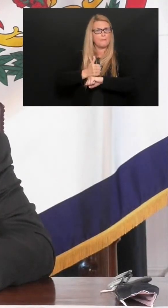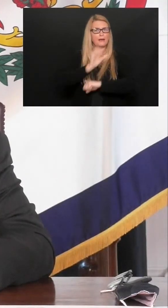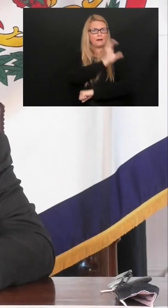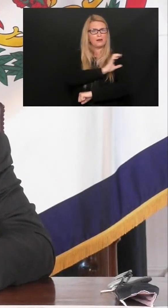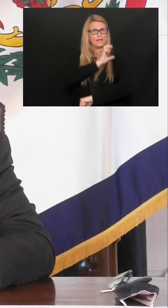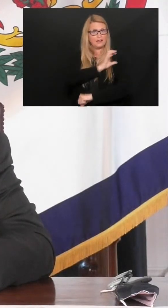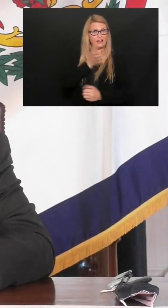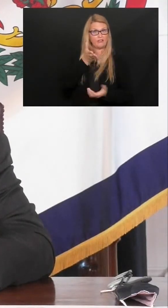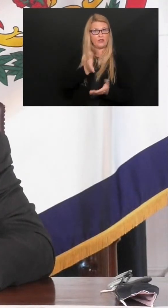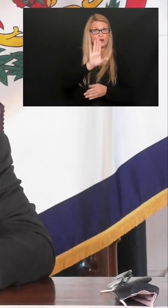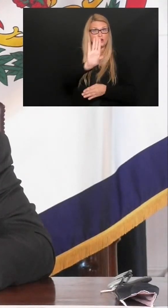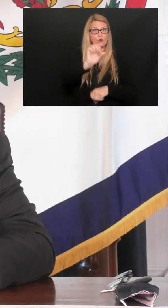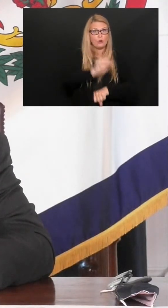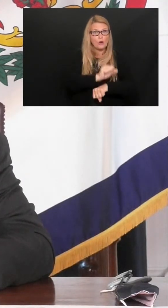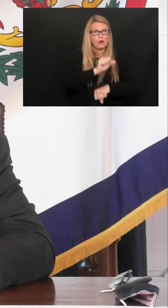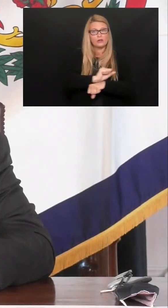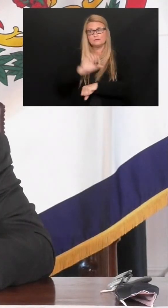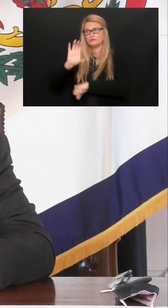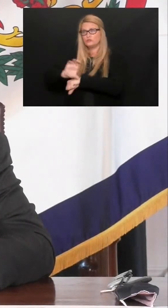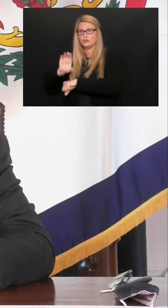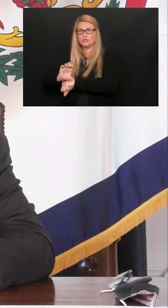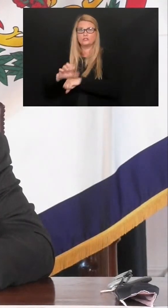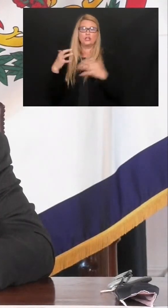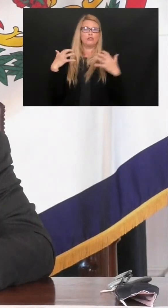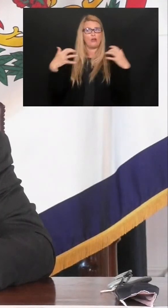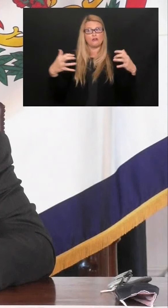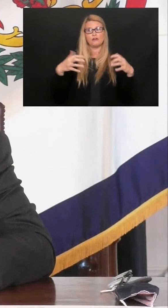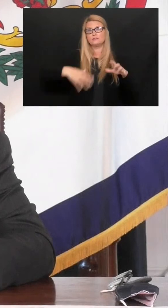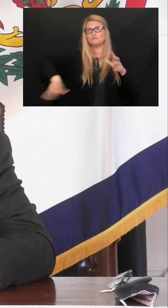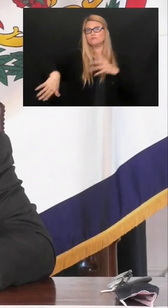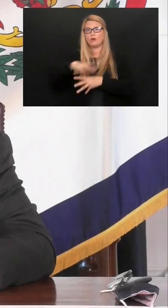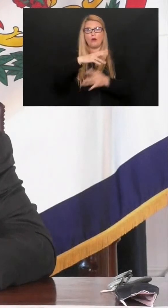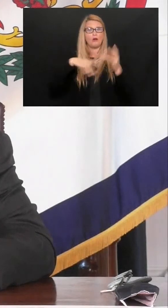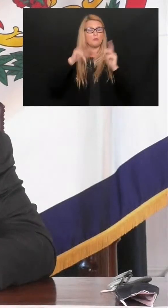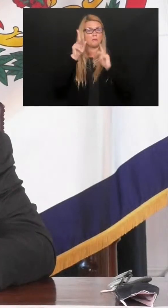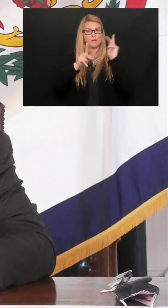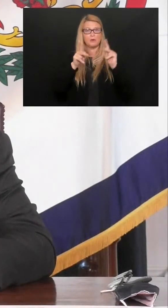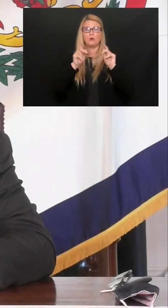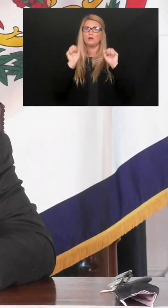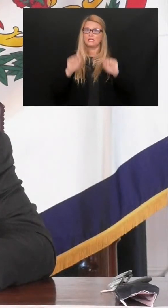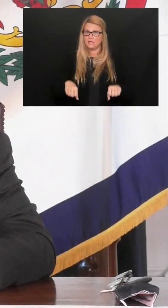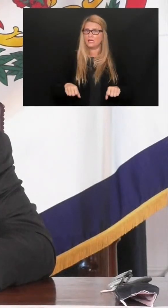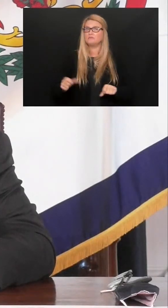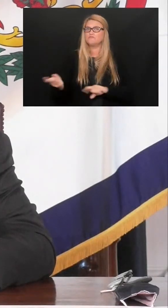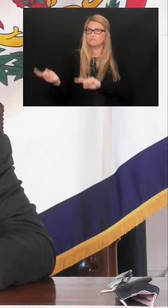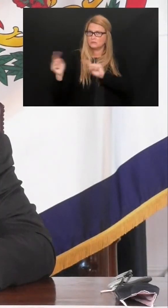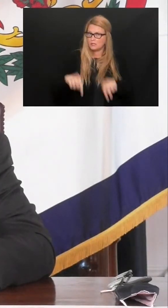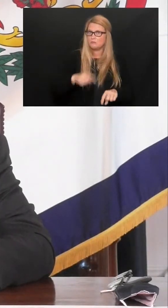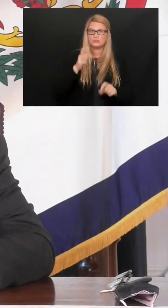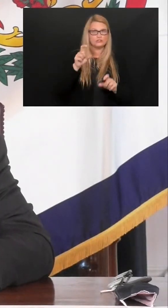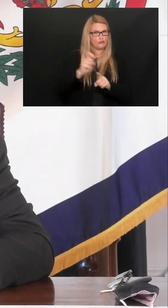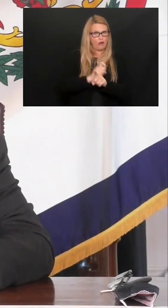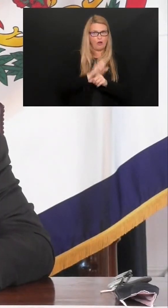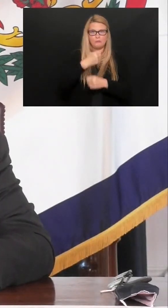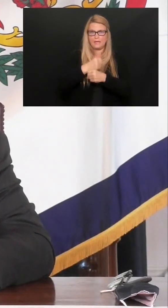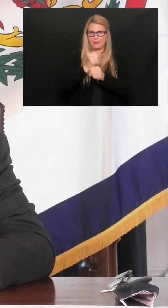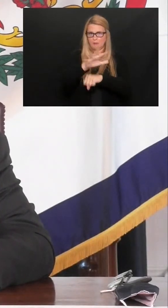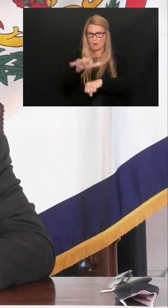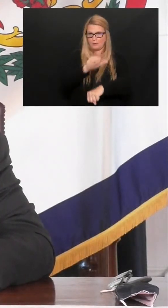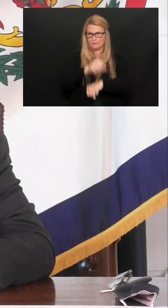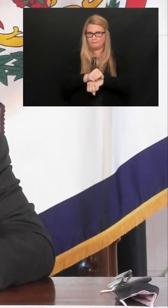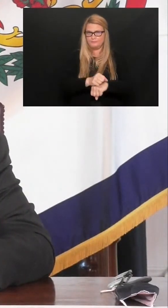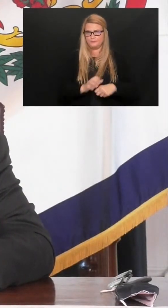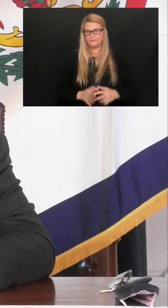there. Do your employees, do the congregation, do whomever and everything. We'll come if you'll just call. From